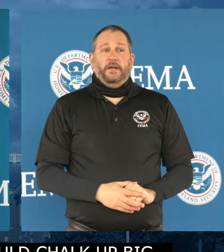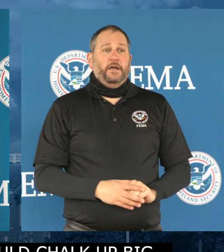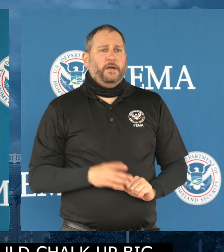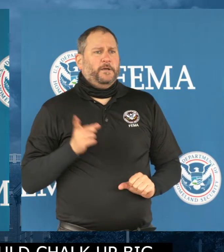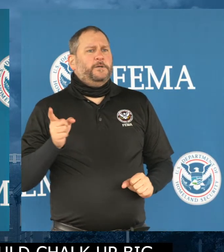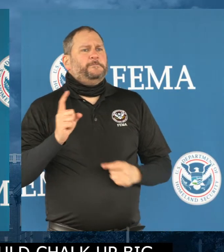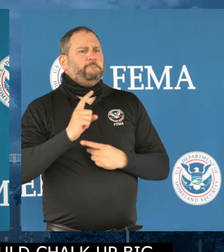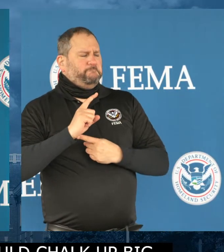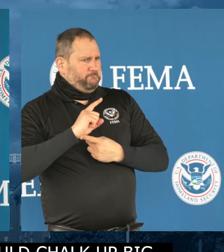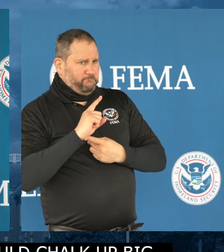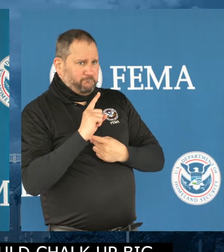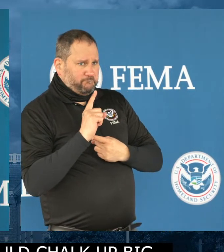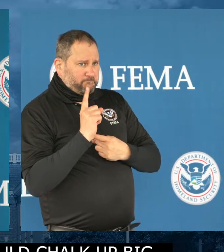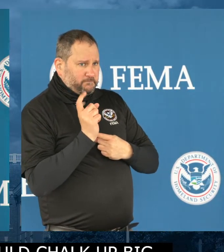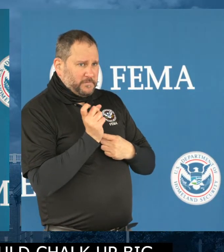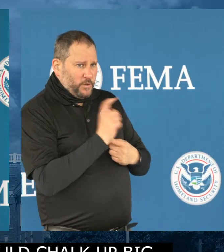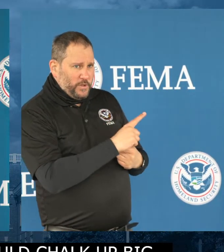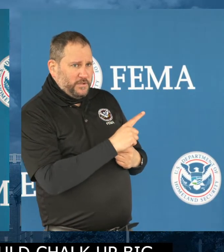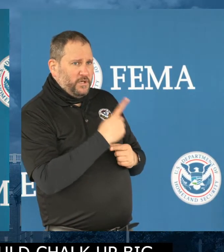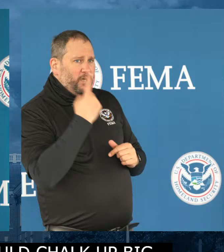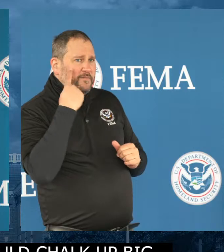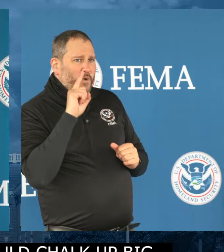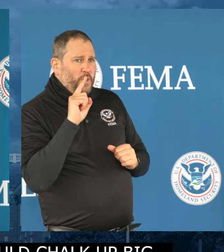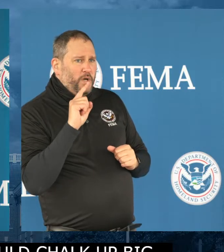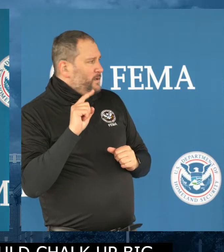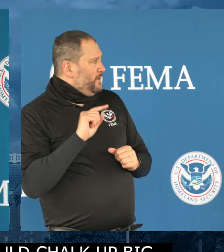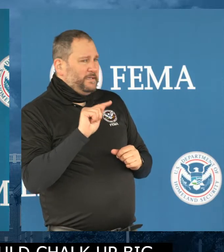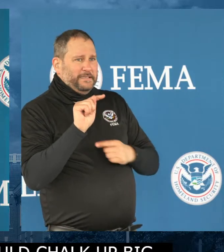Question for Tim, actually, FEMA, if I could.